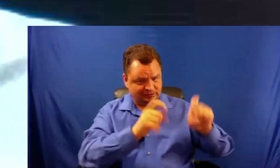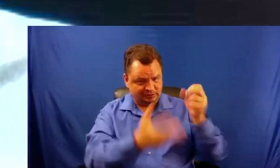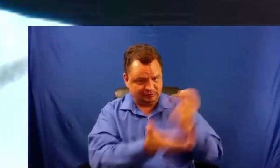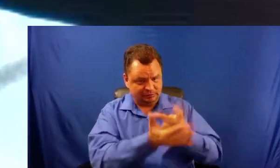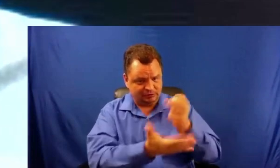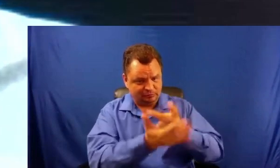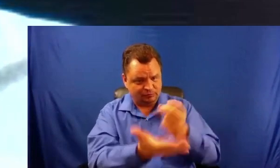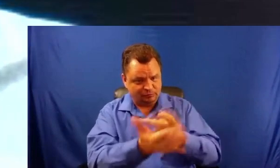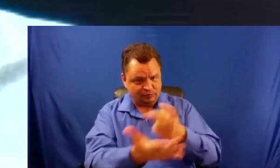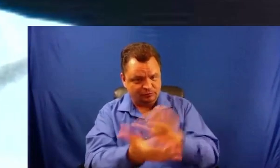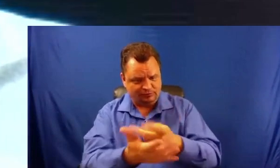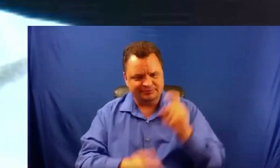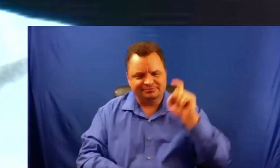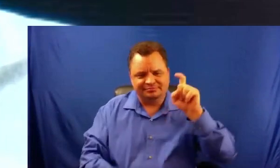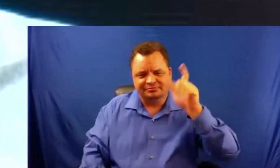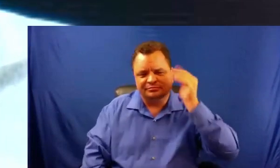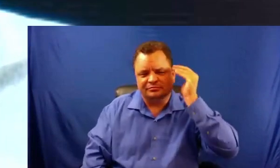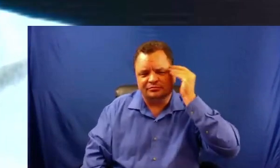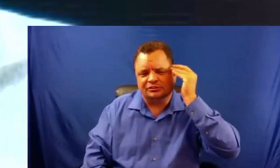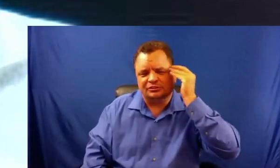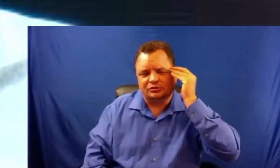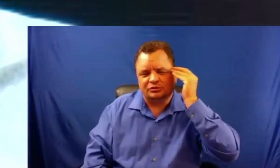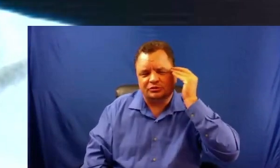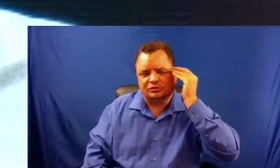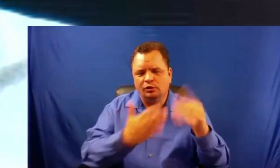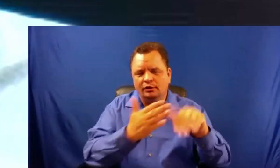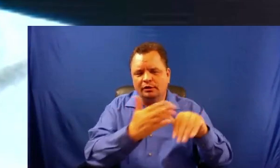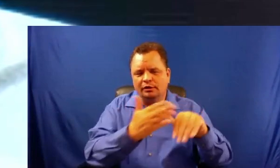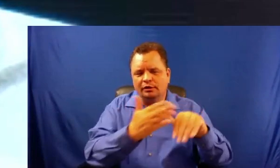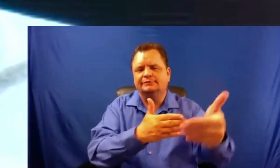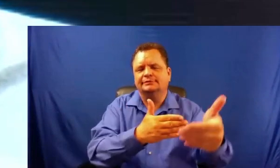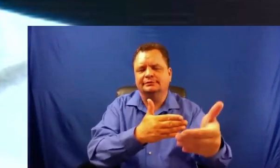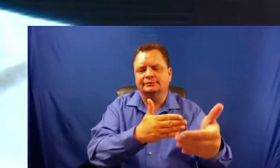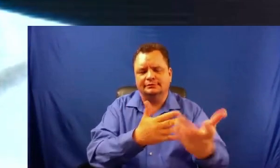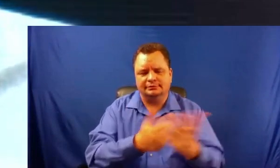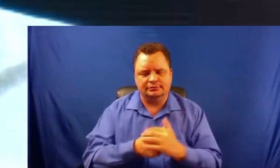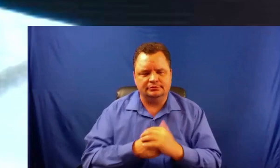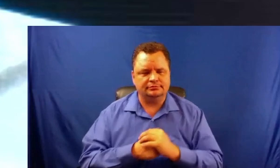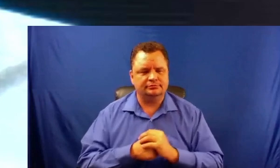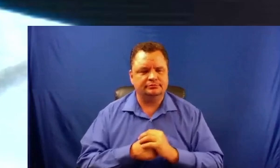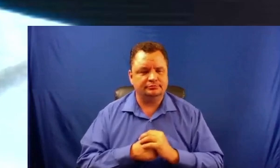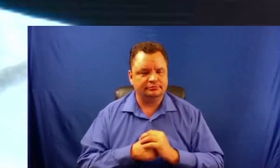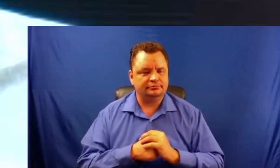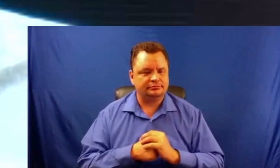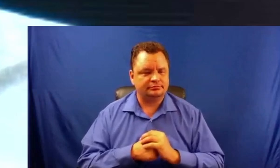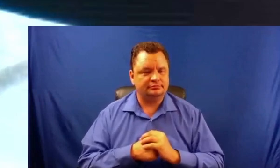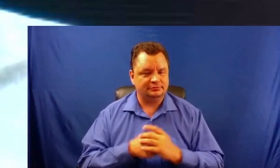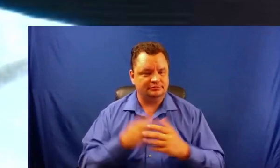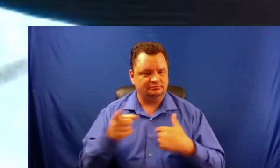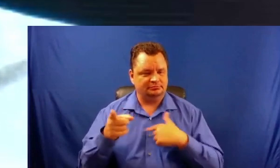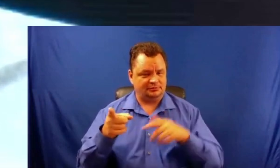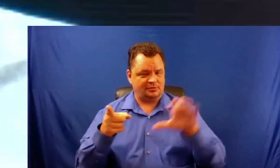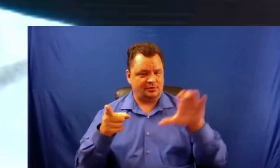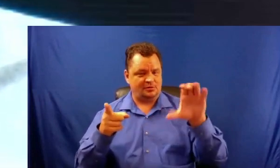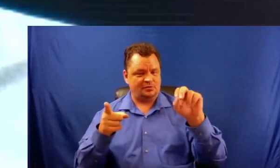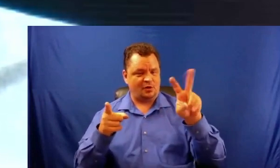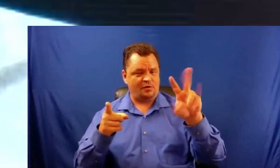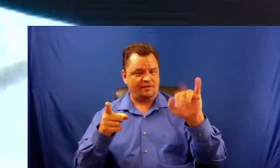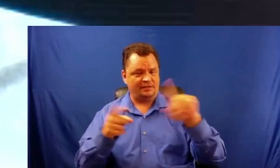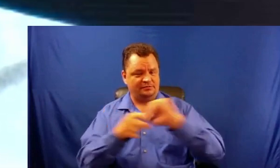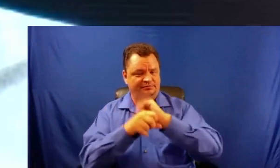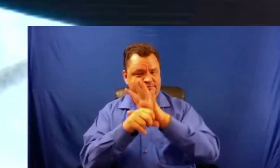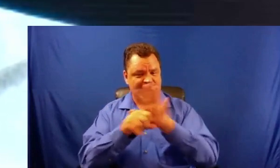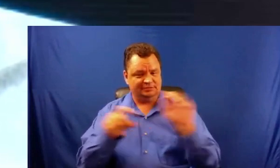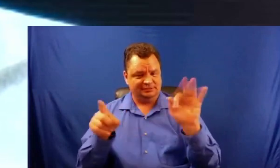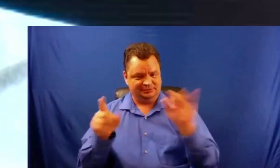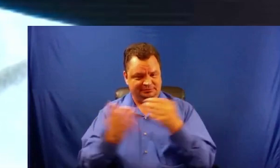The next thing is I would love for us to spend some of our COVID money, our federal and our state funds, into looking